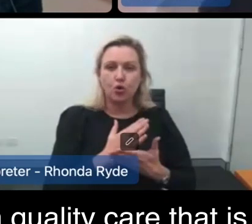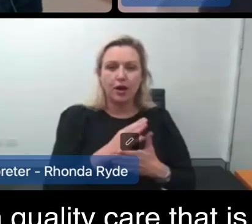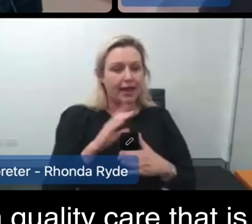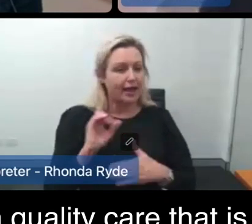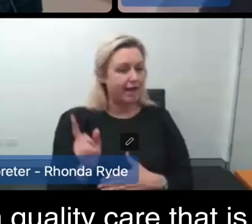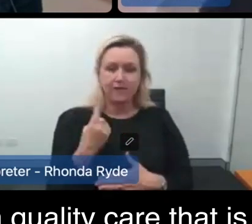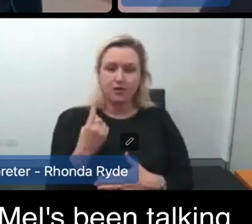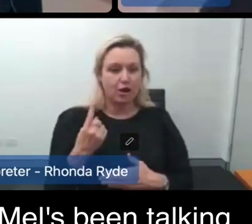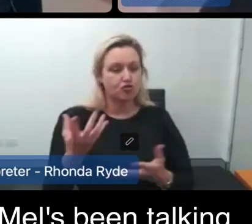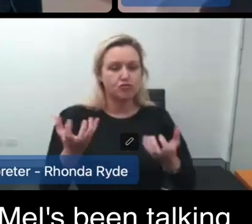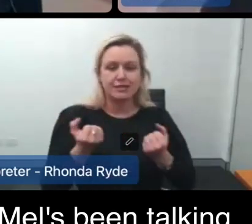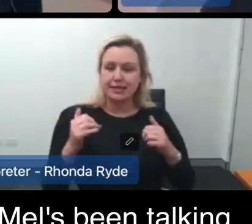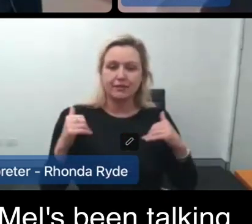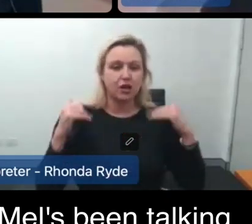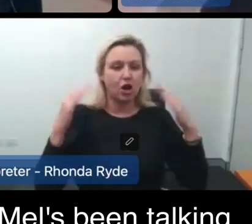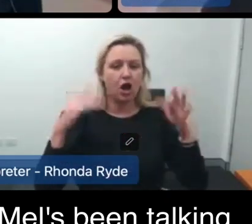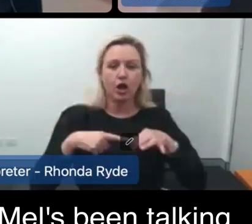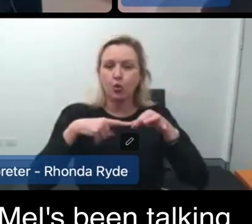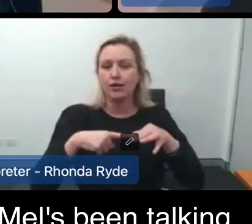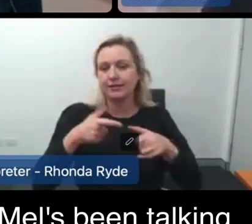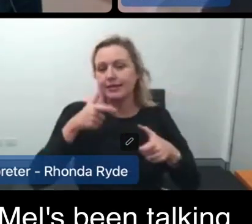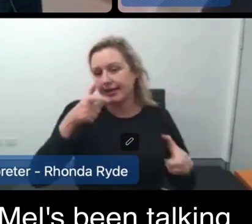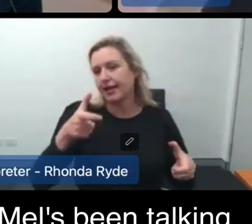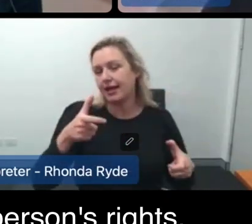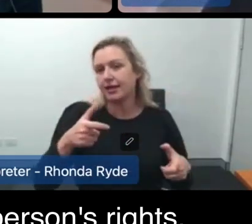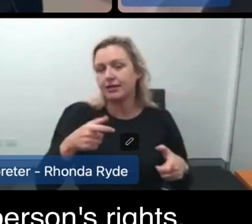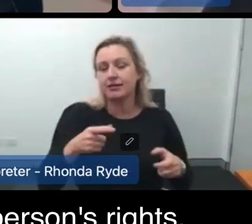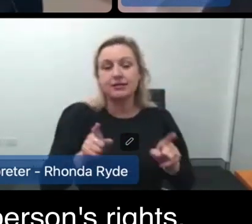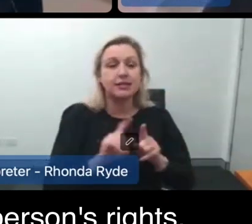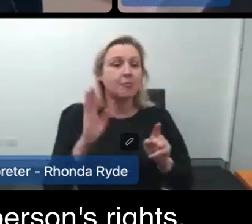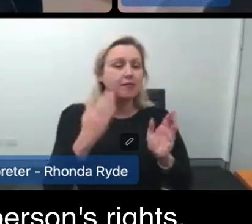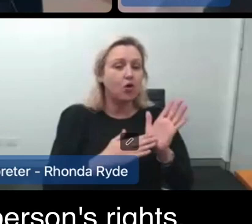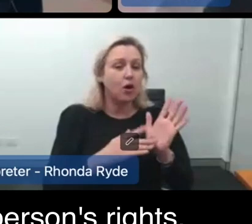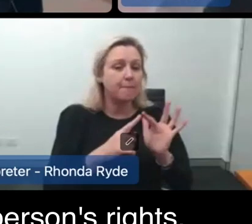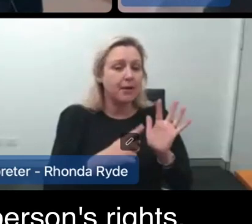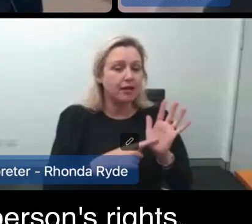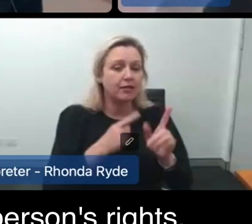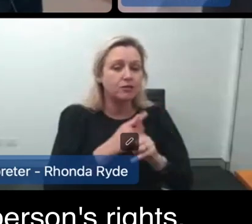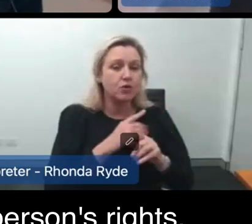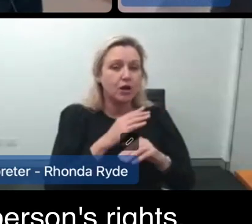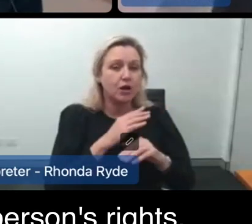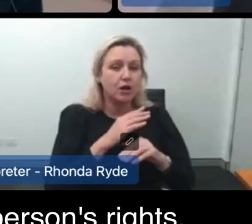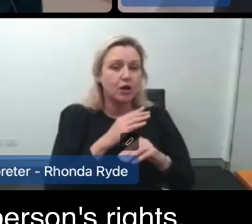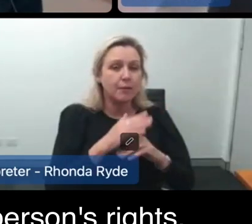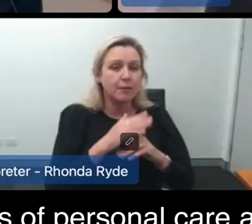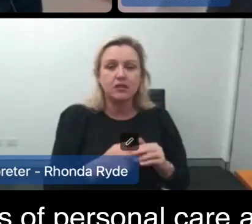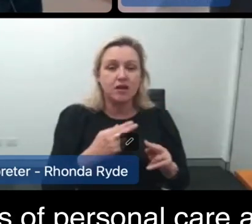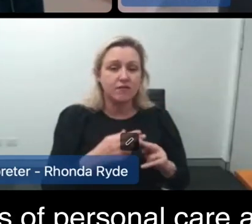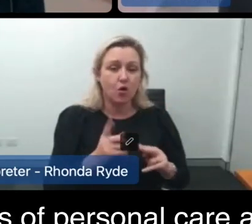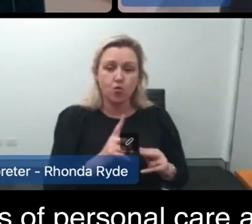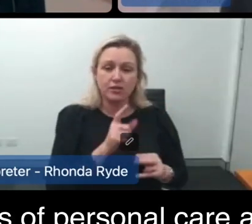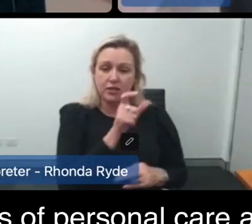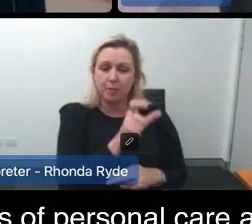care that is consistent with the act that Mel's been talking about in terms of older persons' rights.